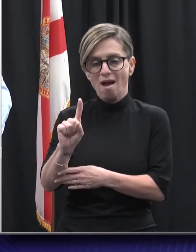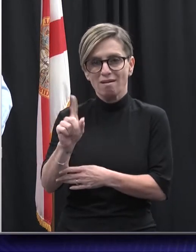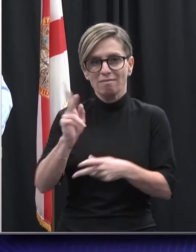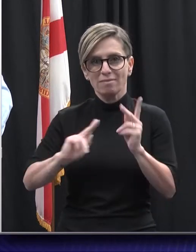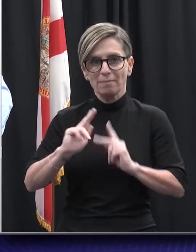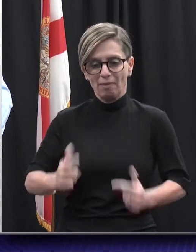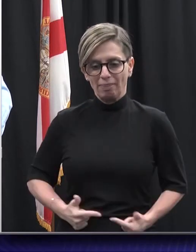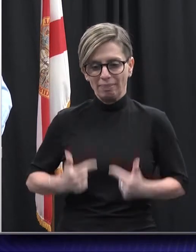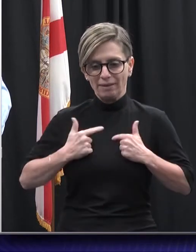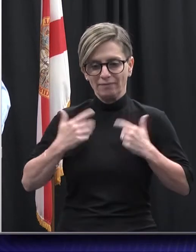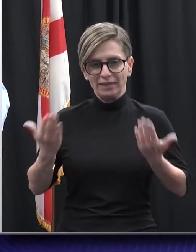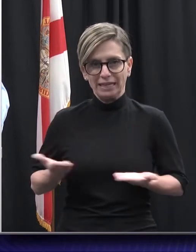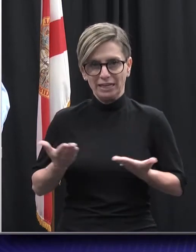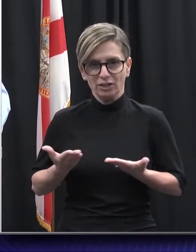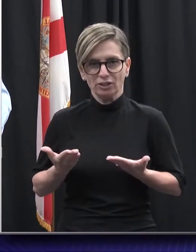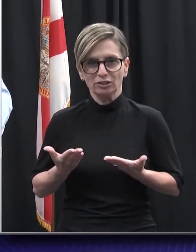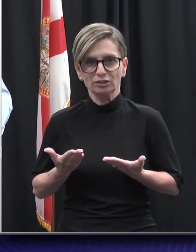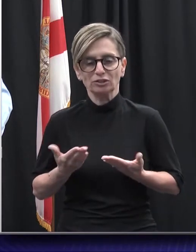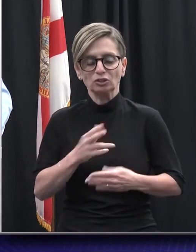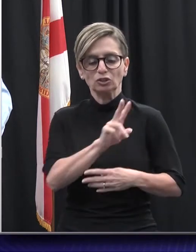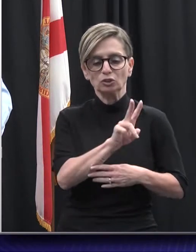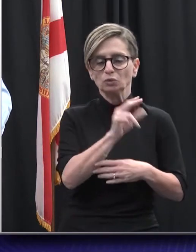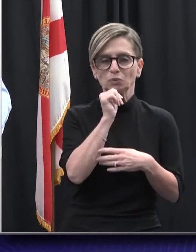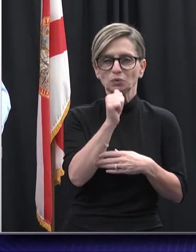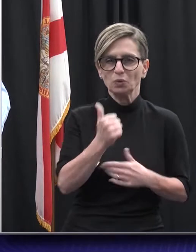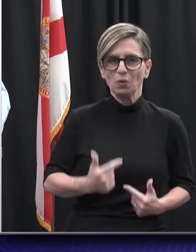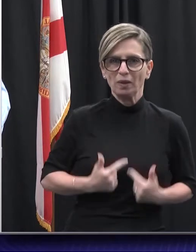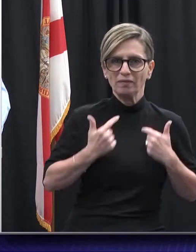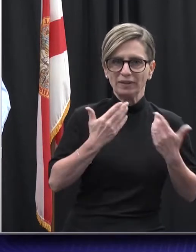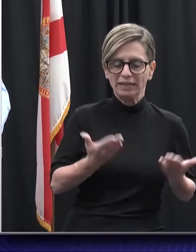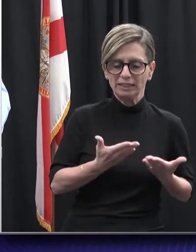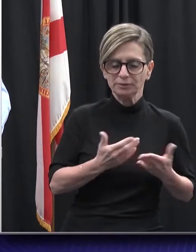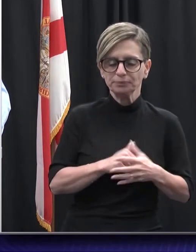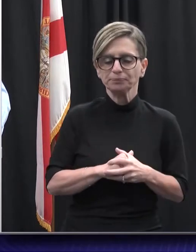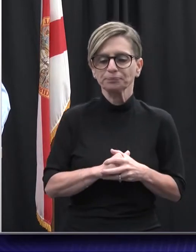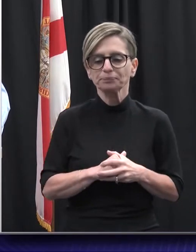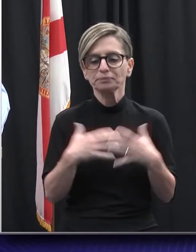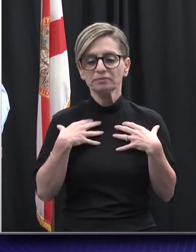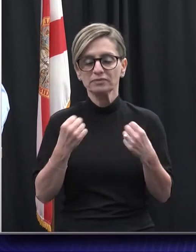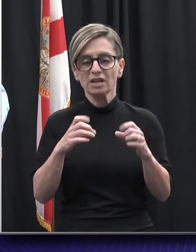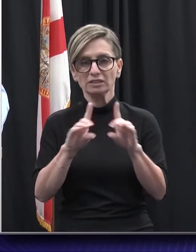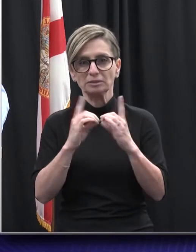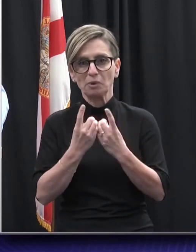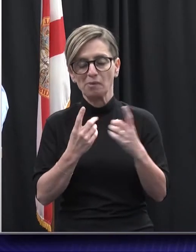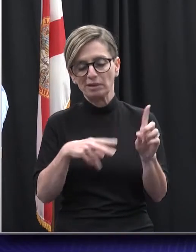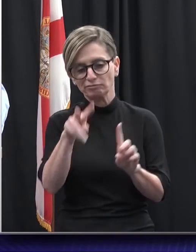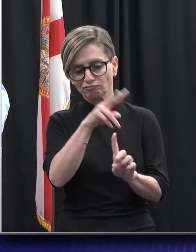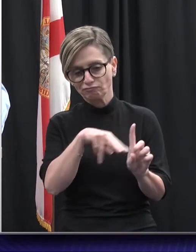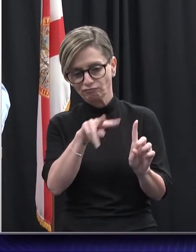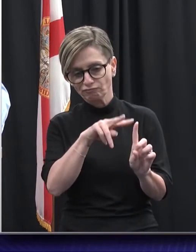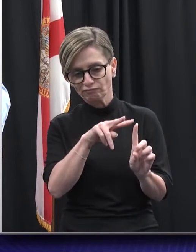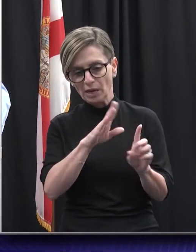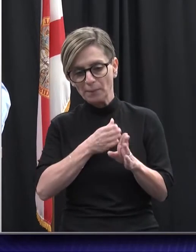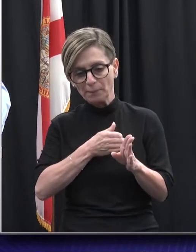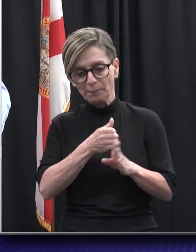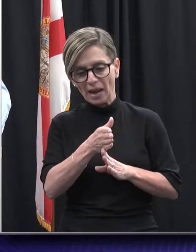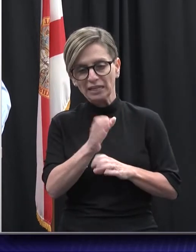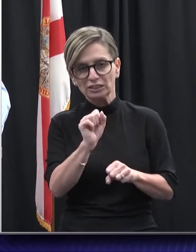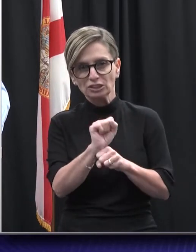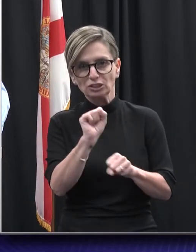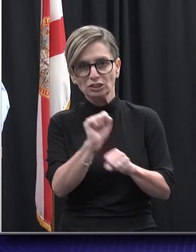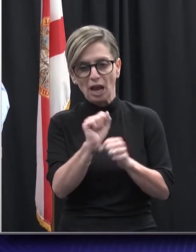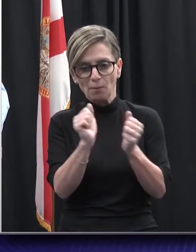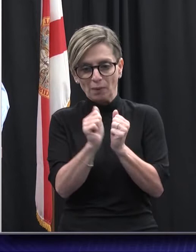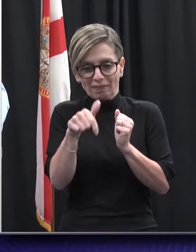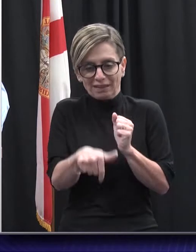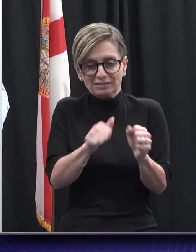of non-Florida residents. From a health department perspective, what our main job is, and there's several of them, but what this virus